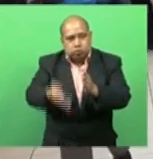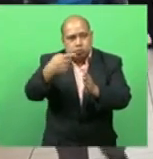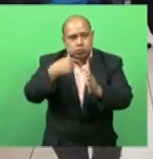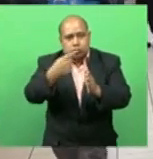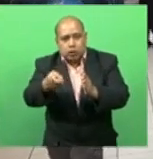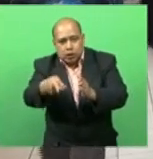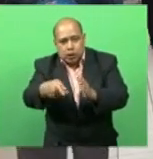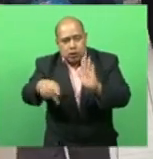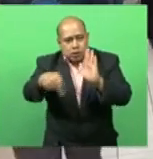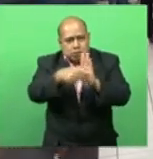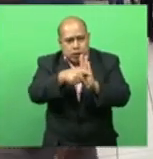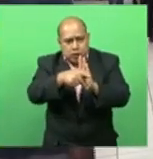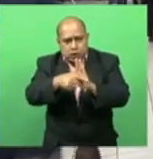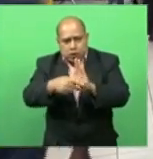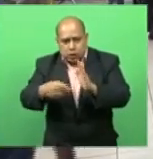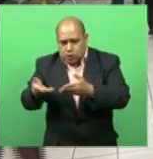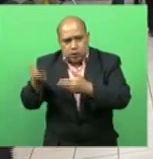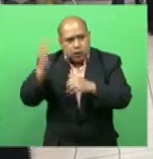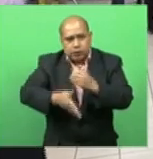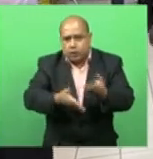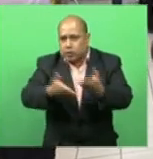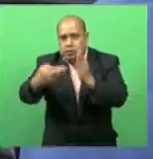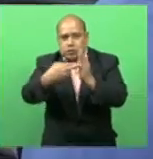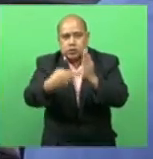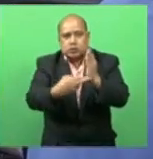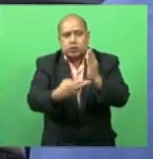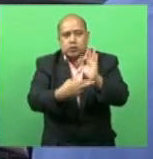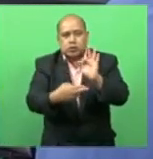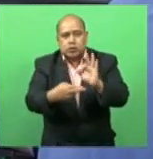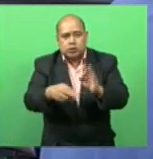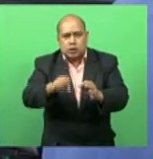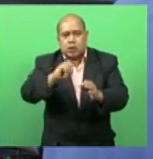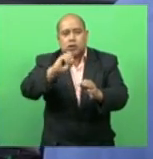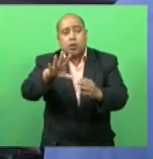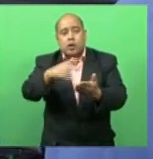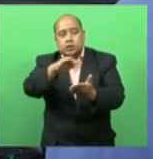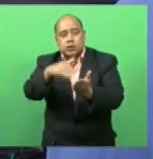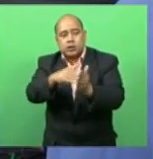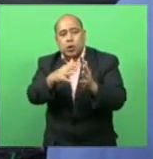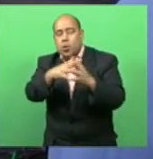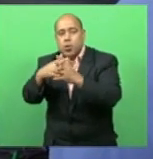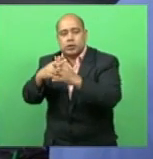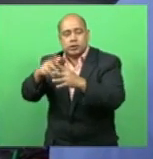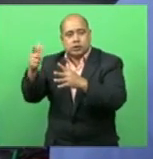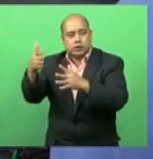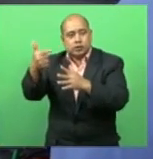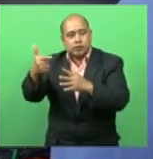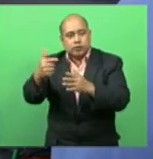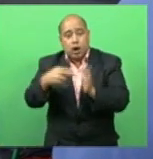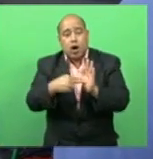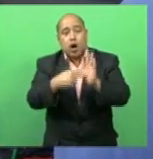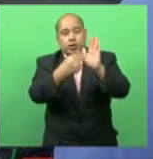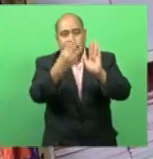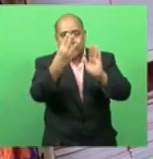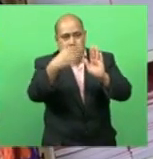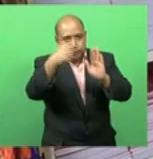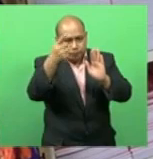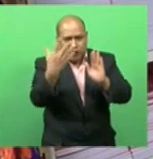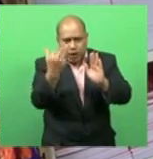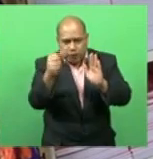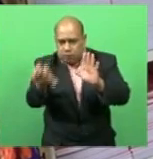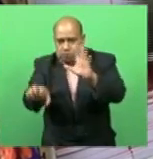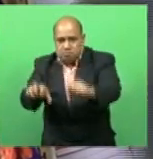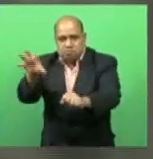10 traders are based in the Central Eastern Division, 7 in the West, and 3 are from the Northern Division. FCCC Chief Executive